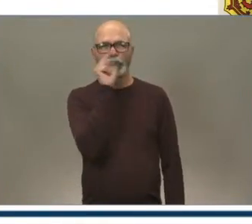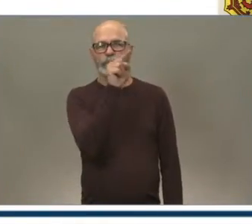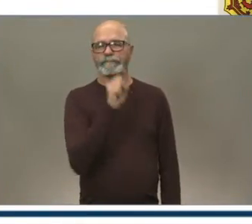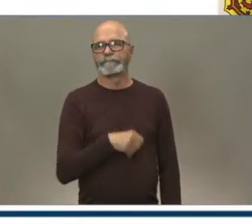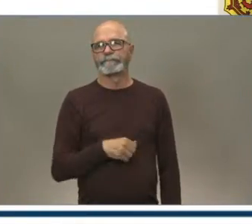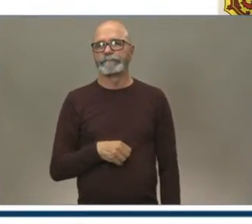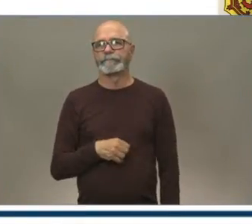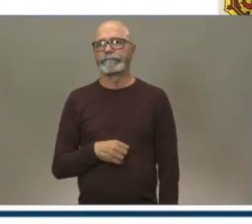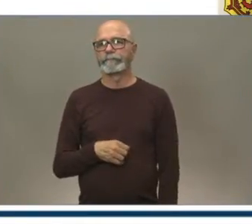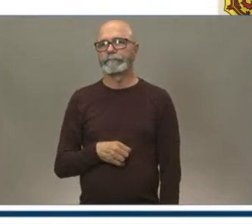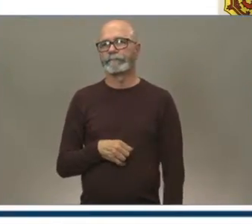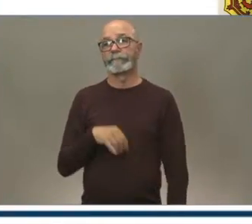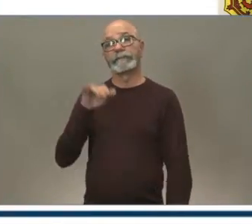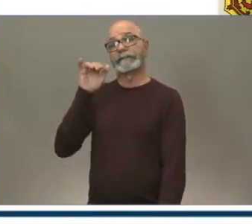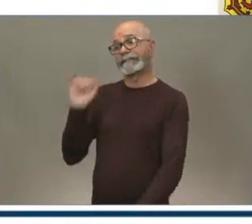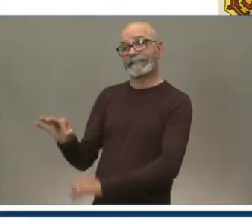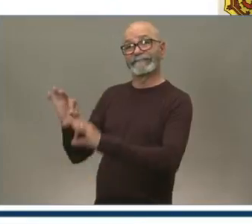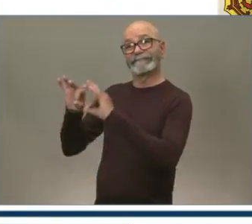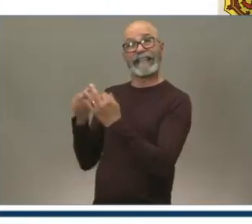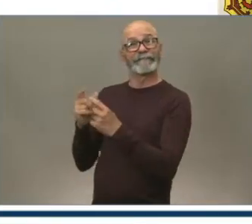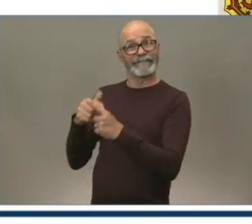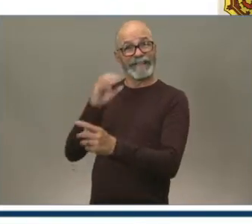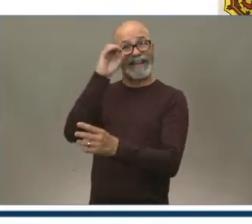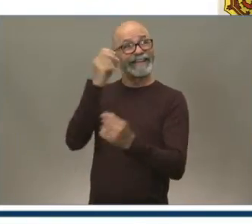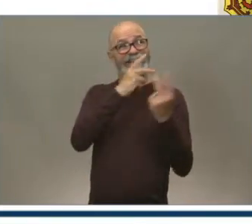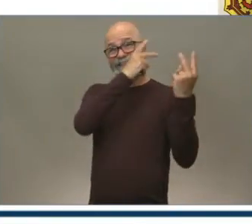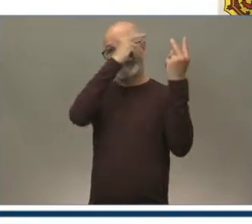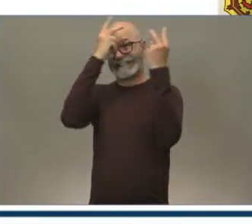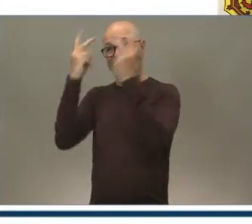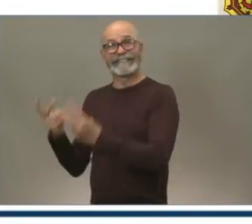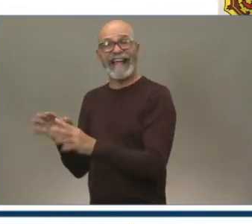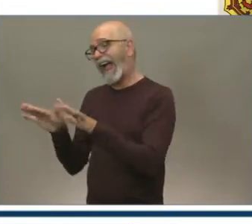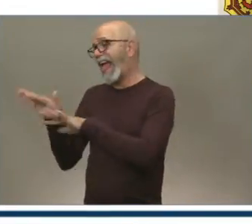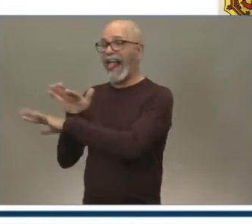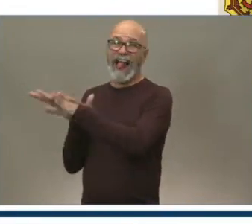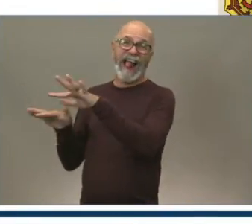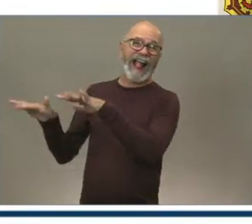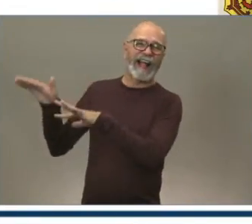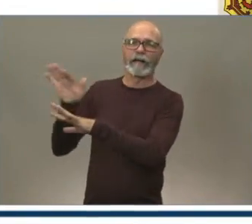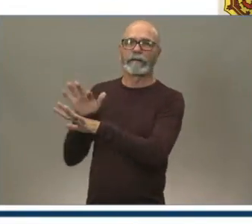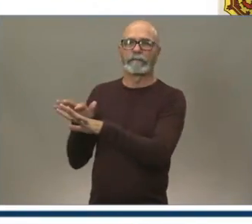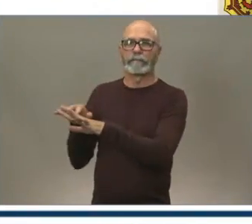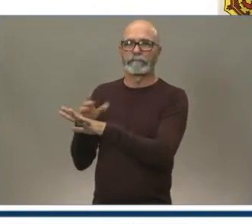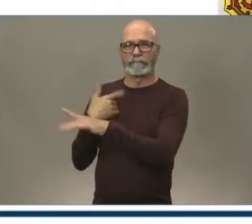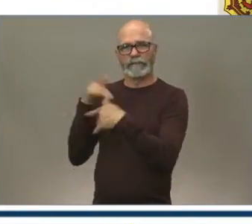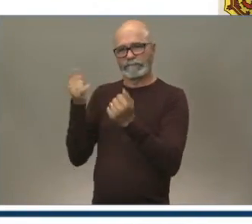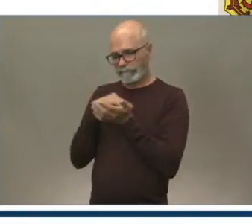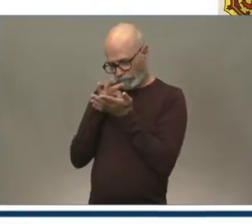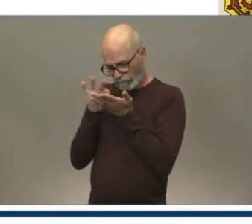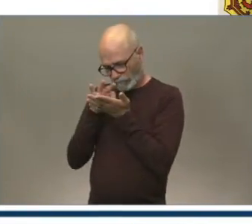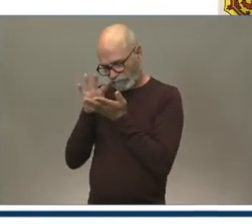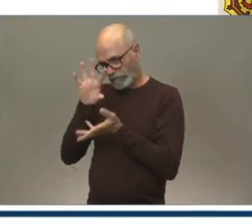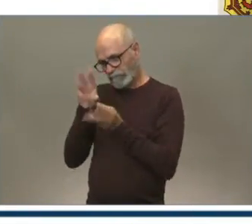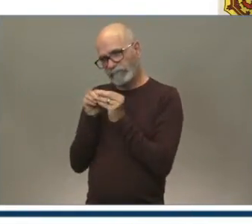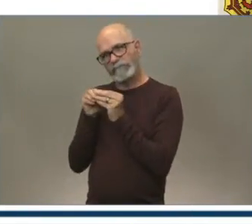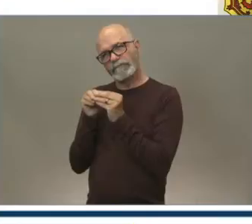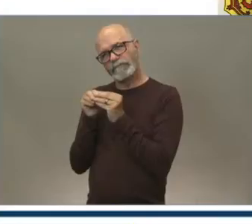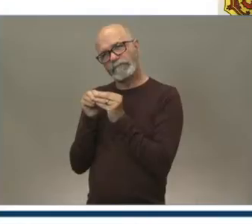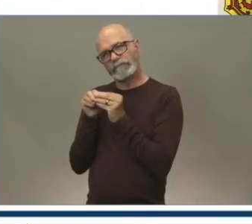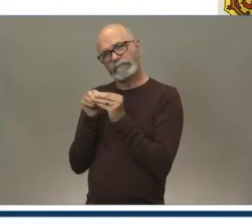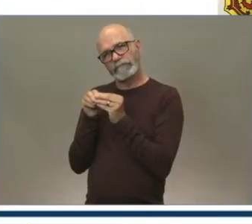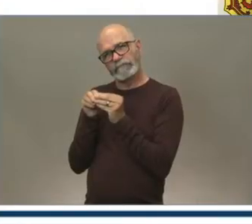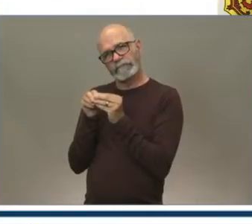from Ontario. We've had 63, by my count, new infections over the past couple of days.